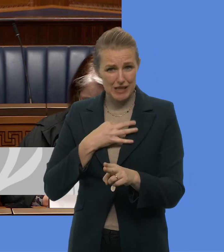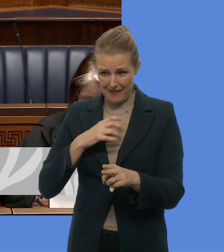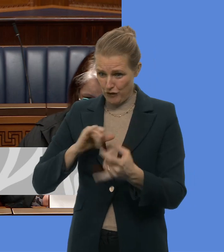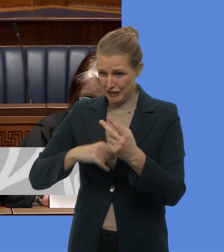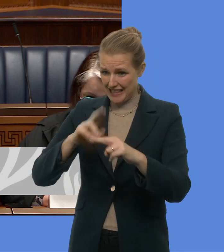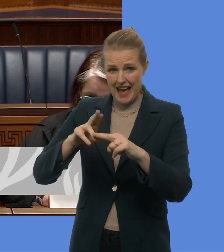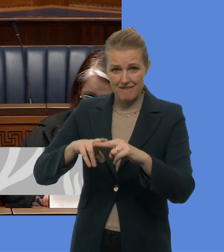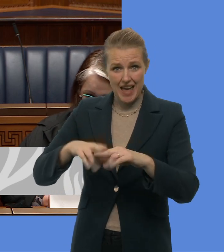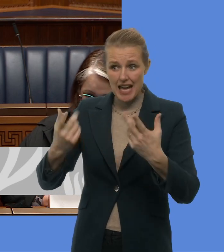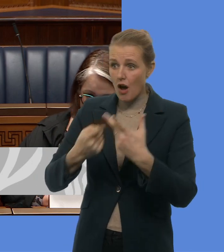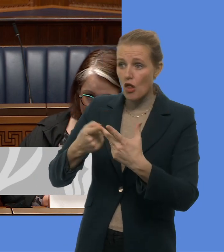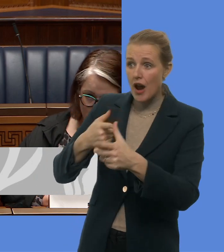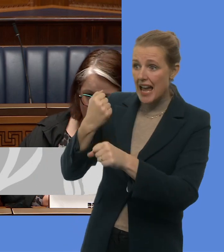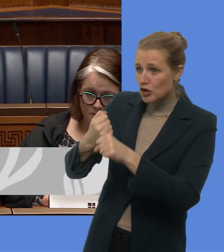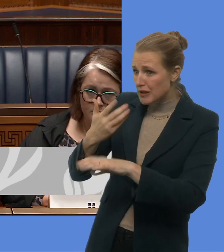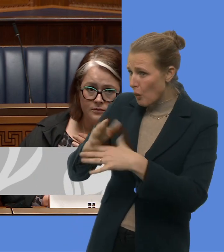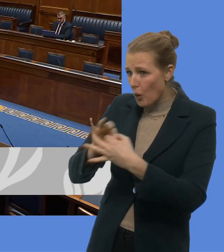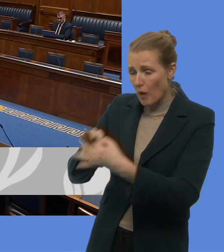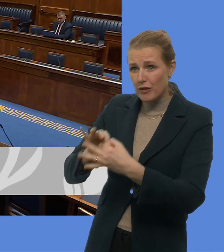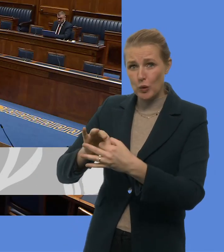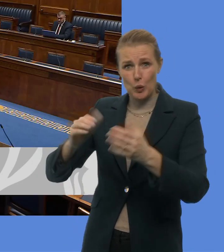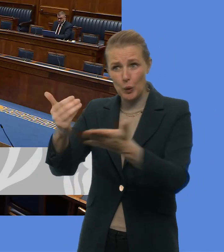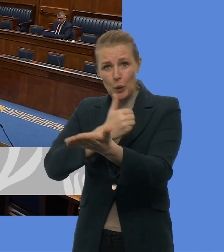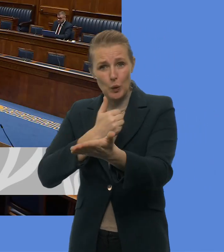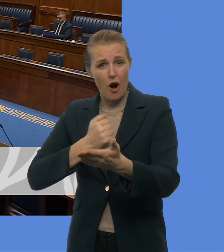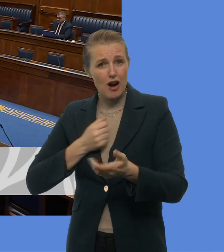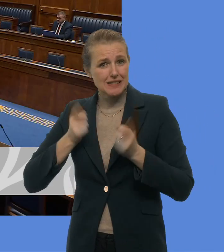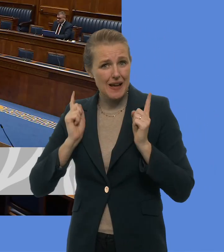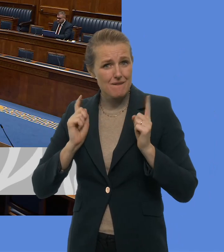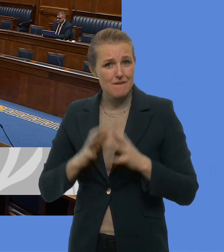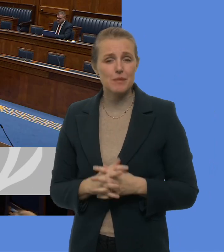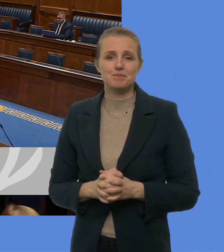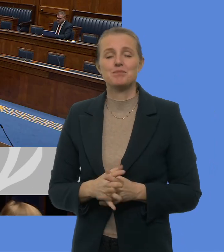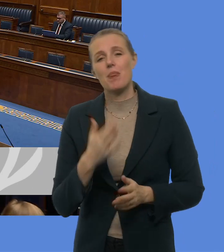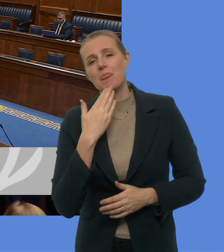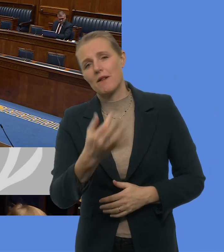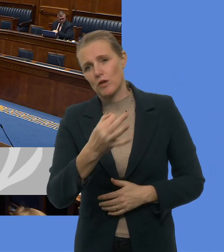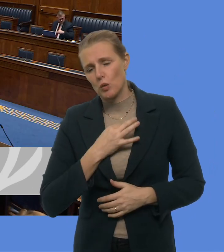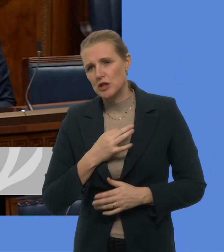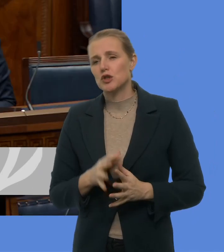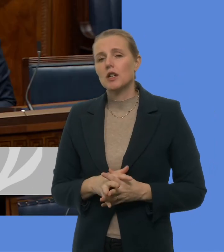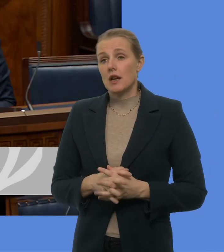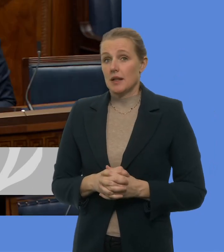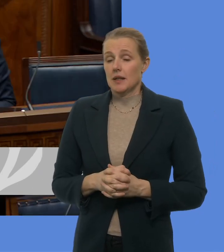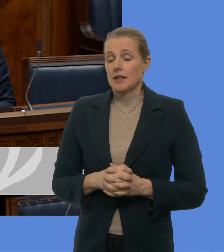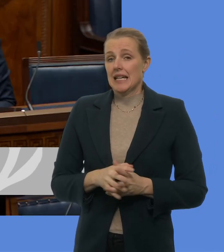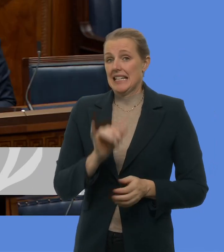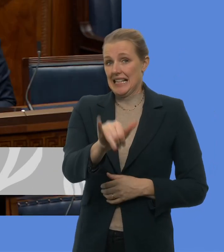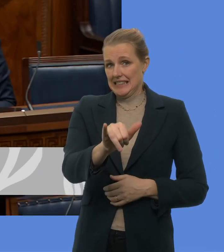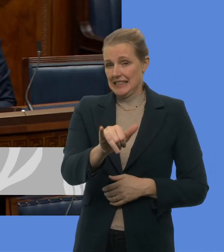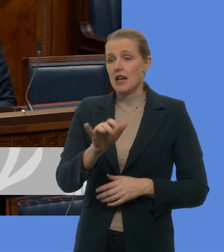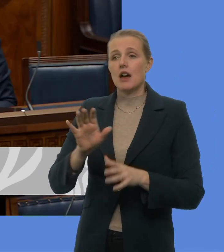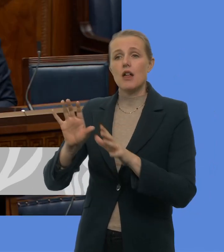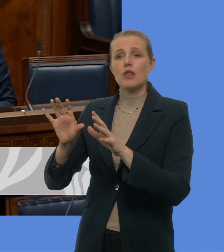other agencies would be brought into that reply as well? I thank the member for the question. Yes, I believe that the trusts are